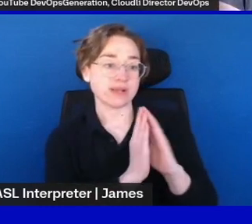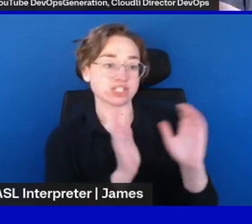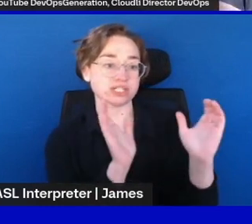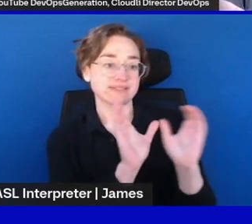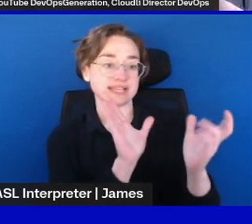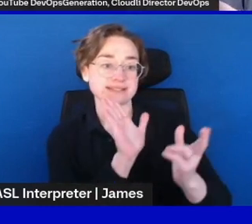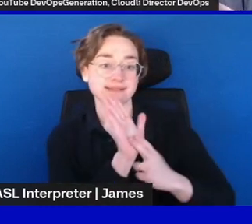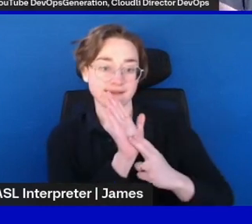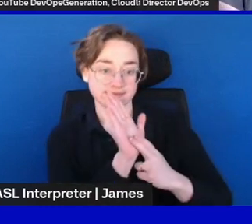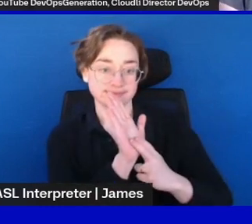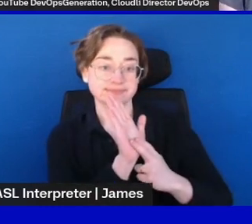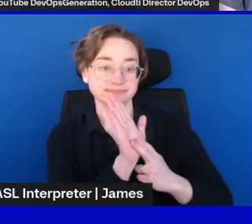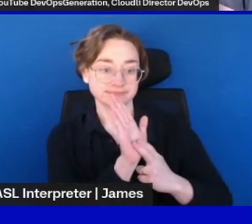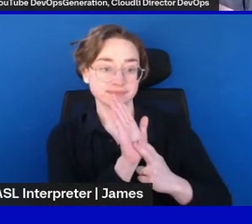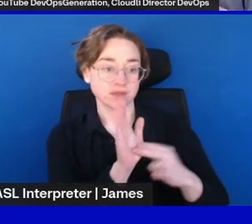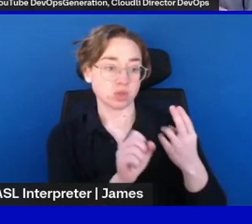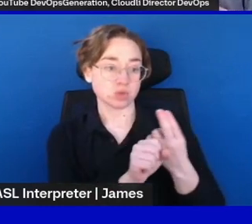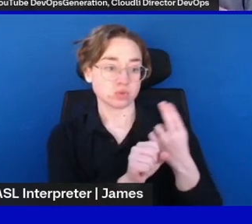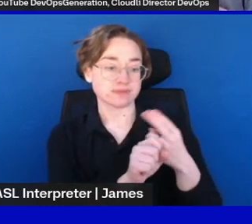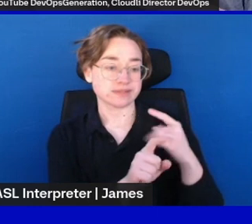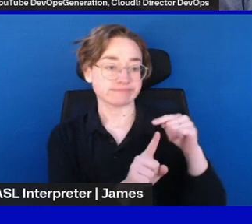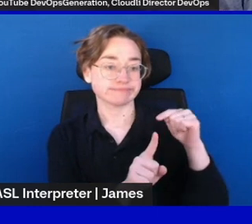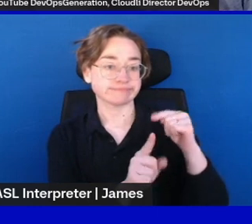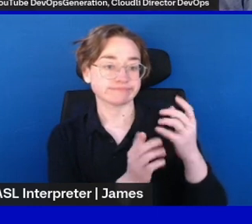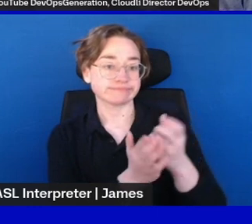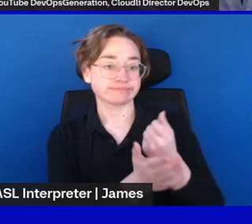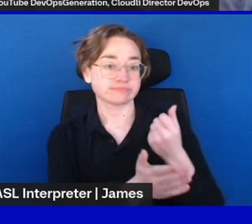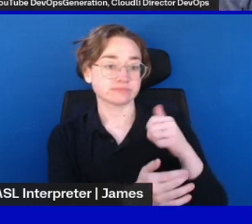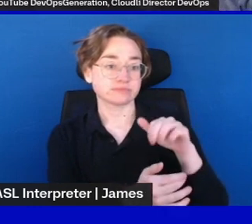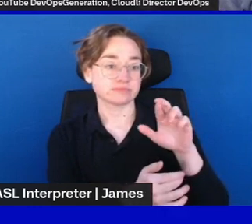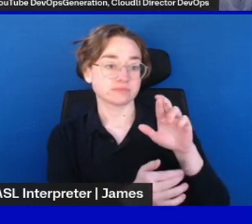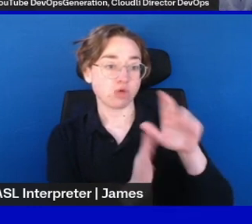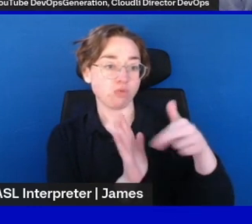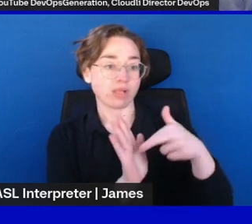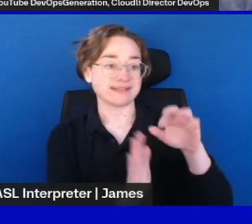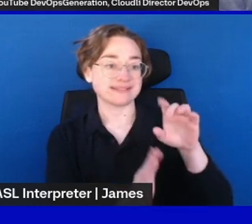signed using the role database.